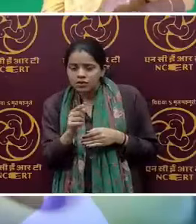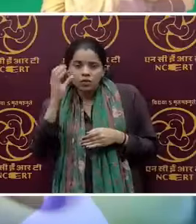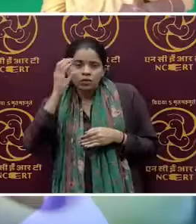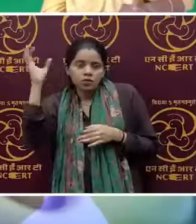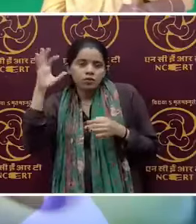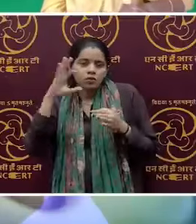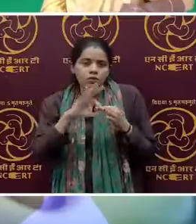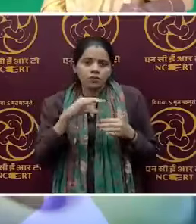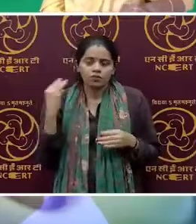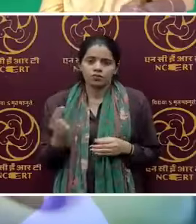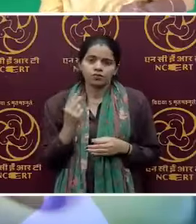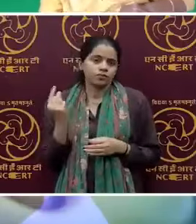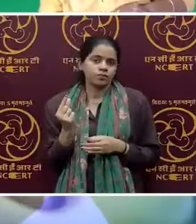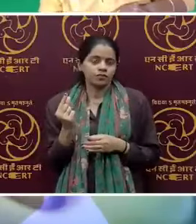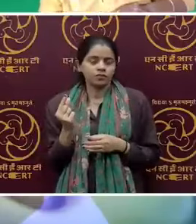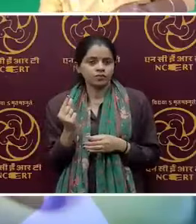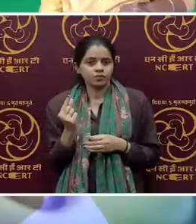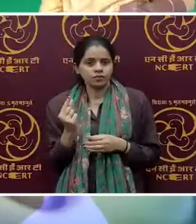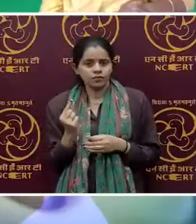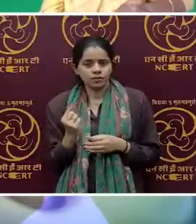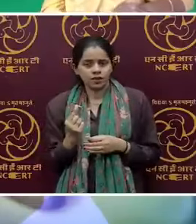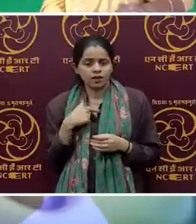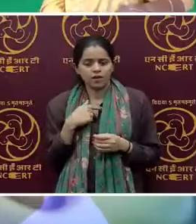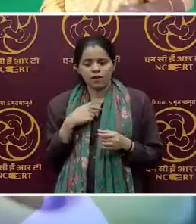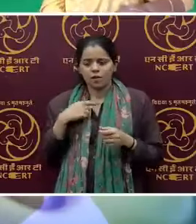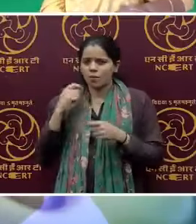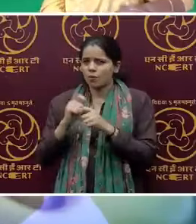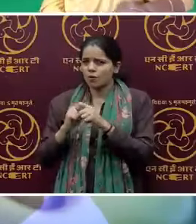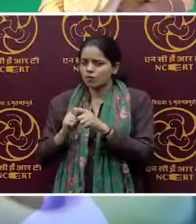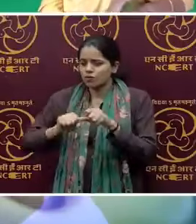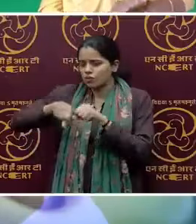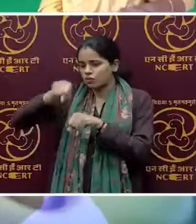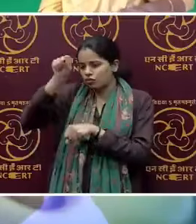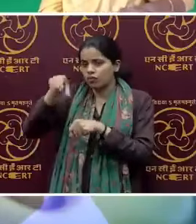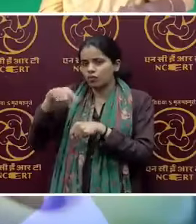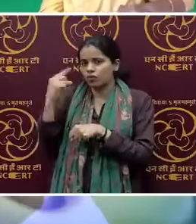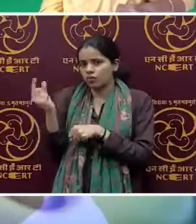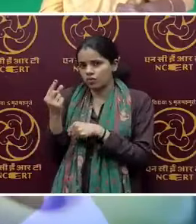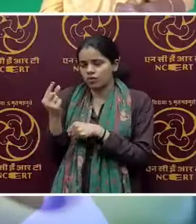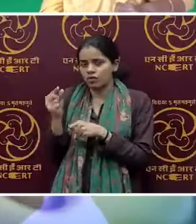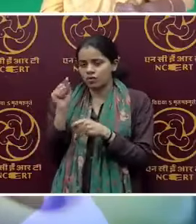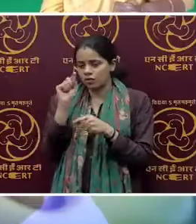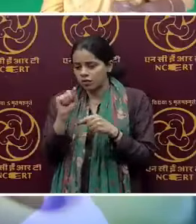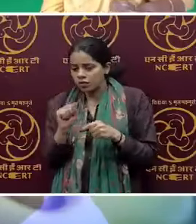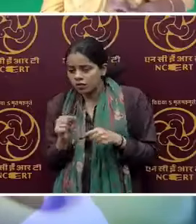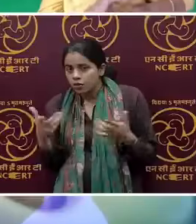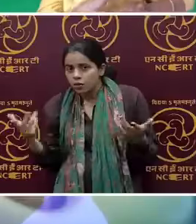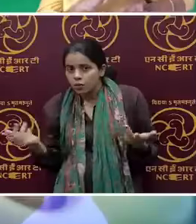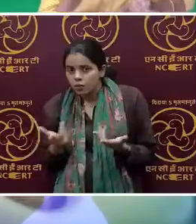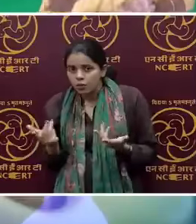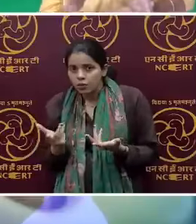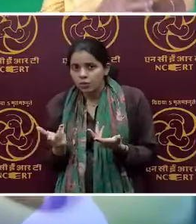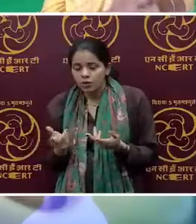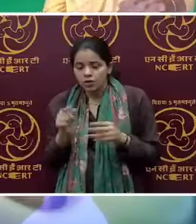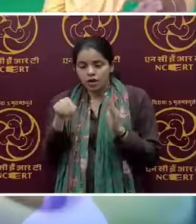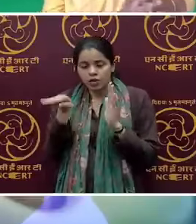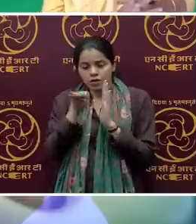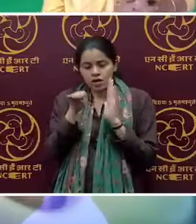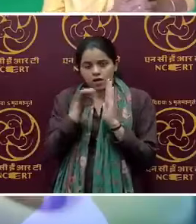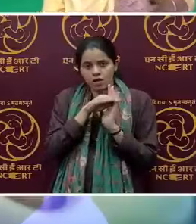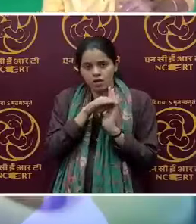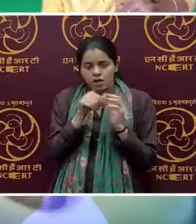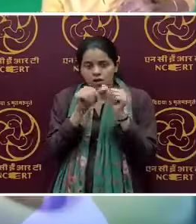So, and it is used predominantly for certification, but it also points out what is the level